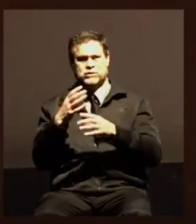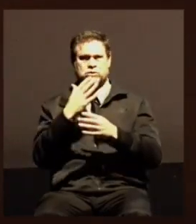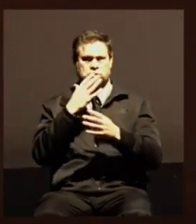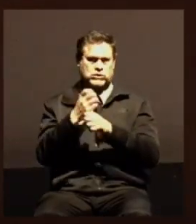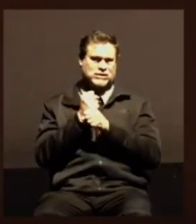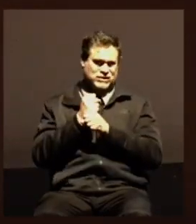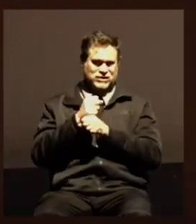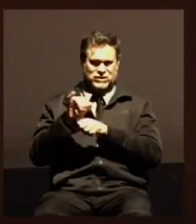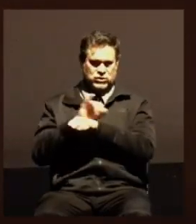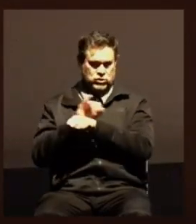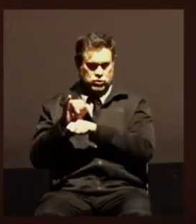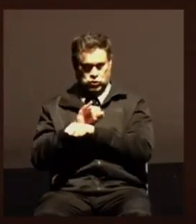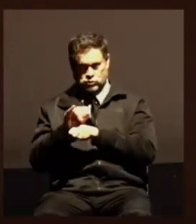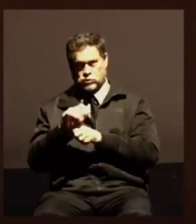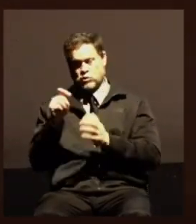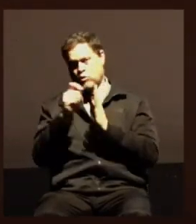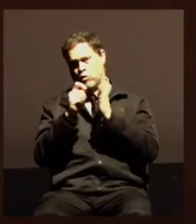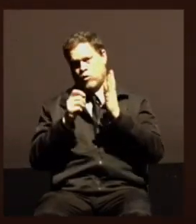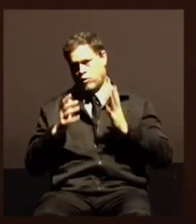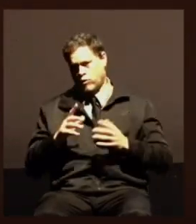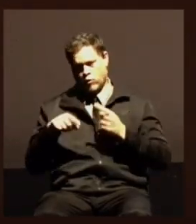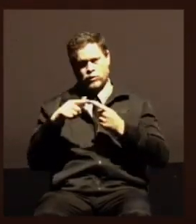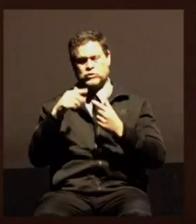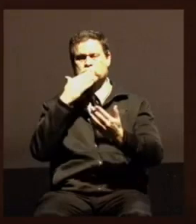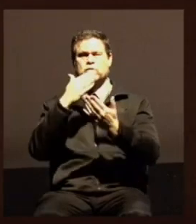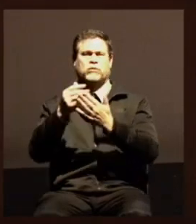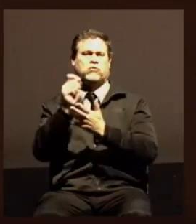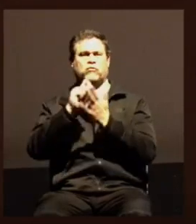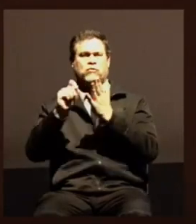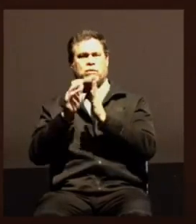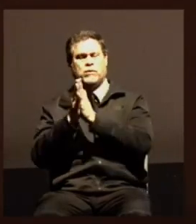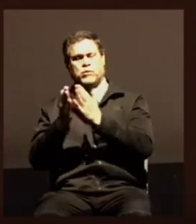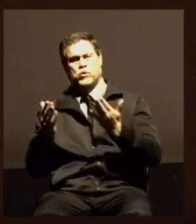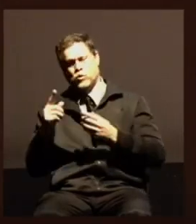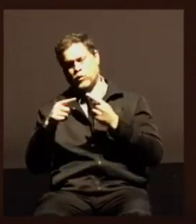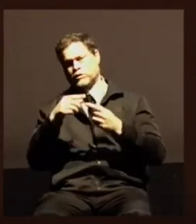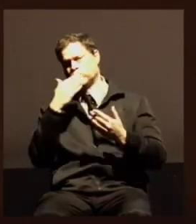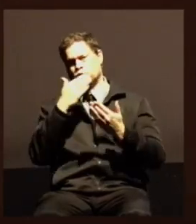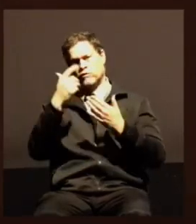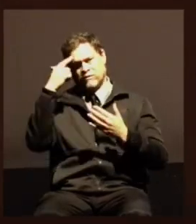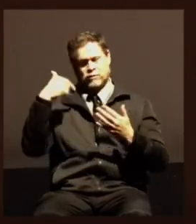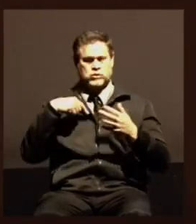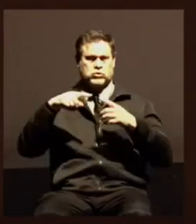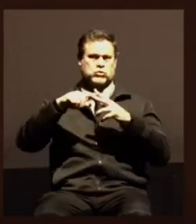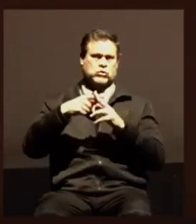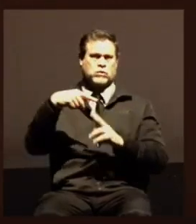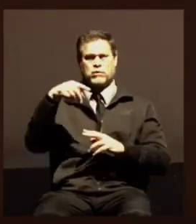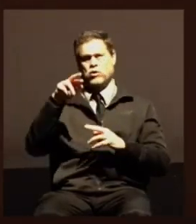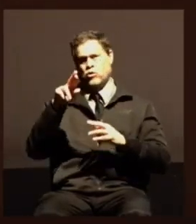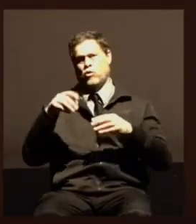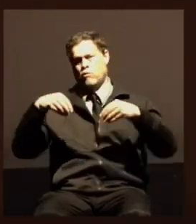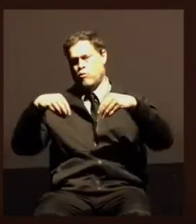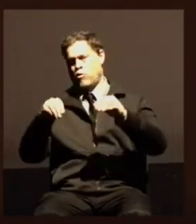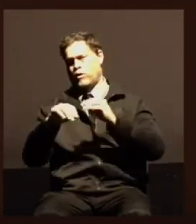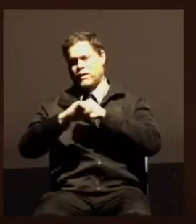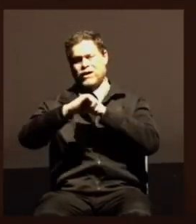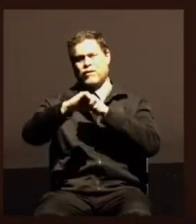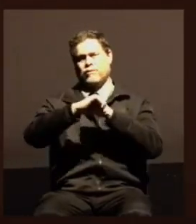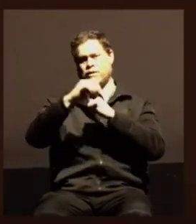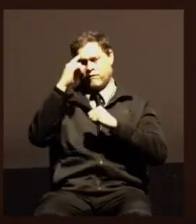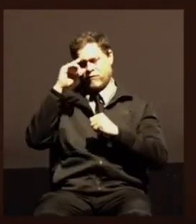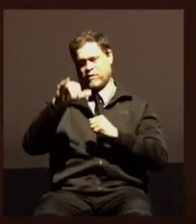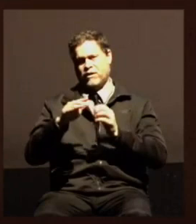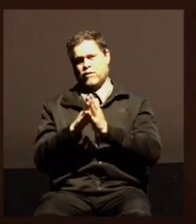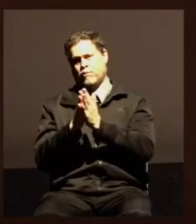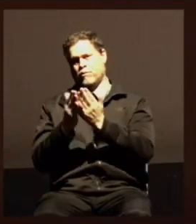internship? Or you want to be an author, when is it good for me to write my book? When is it good for me to start my PR and marketing campaign for that book, okay?